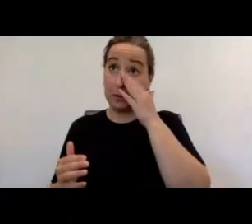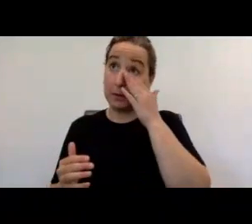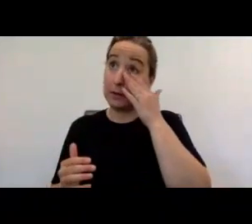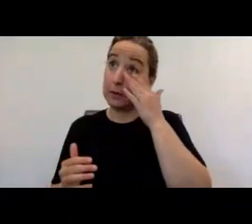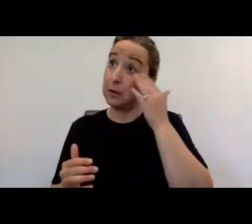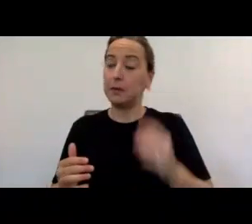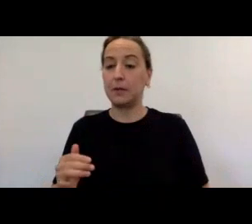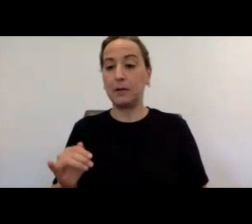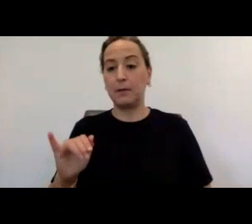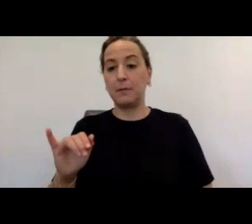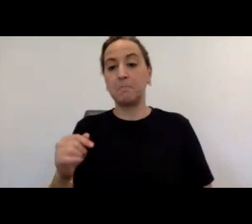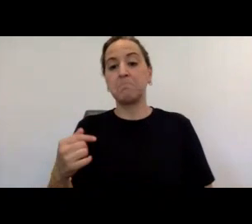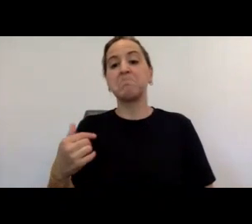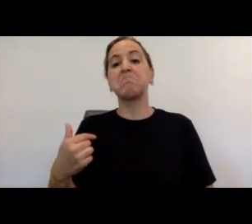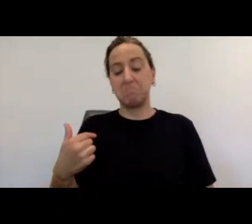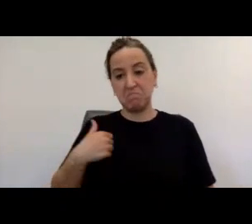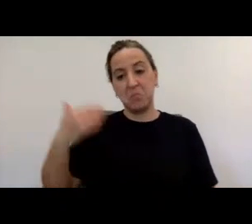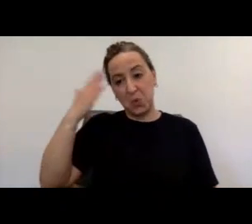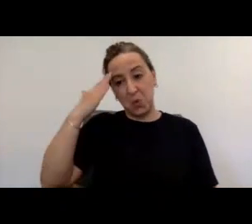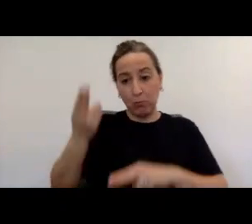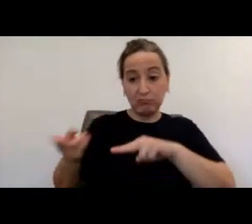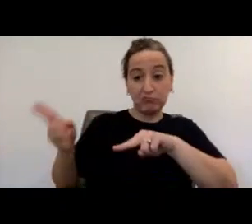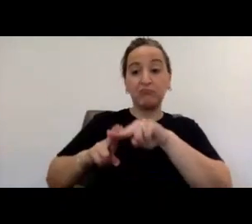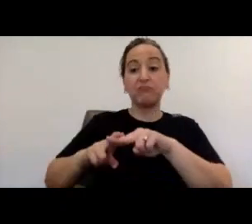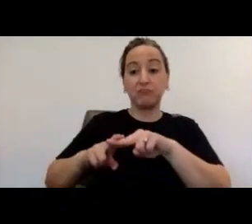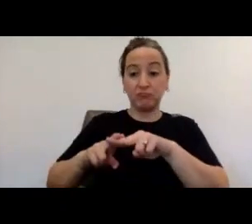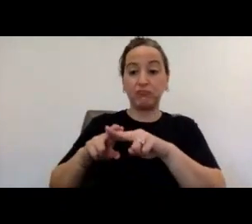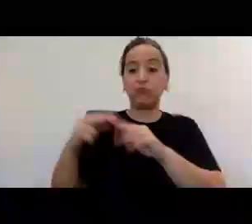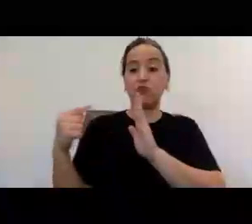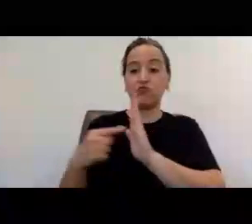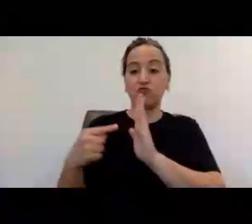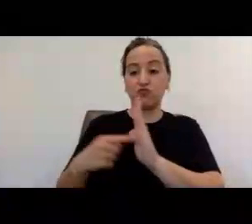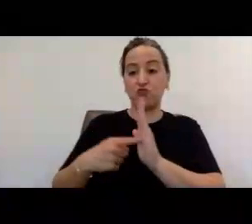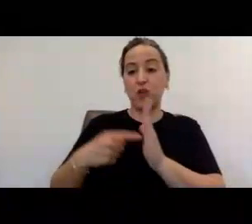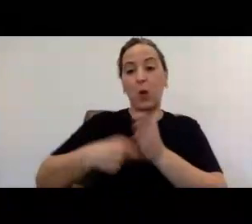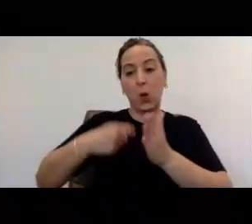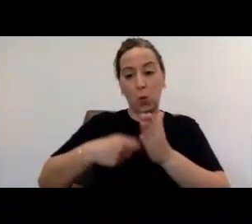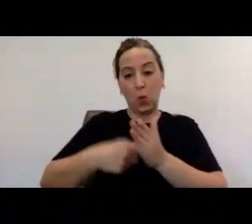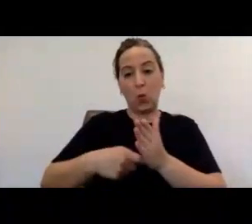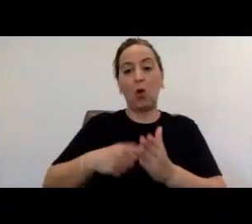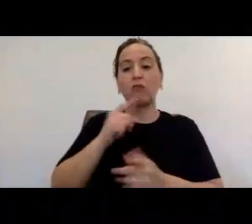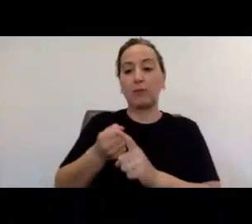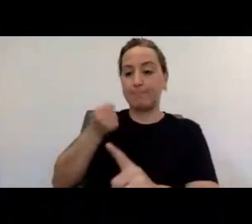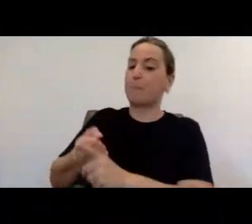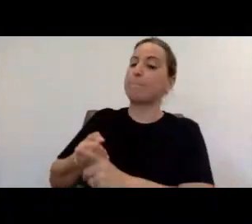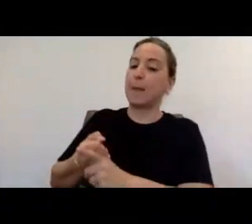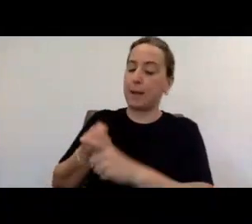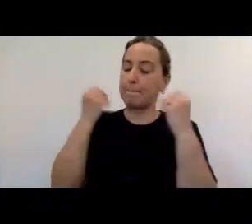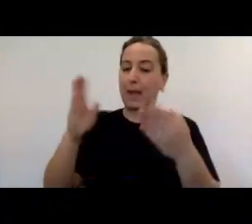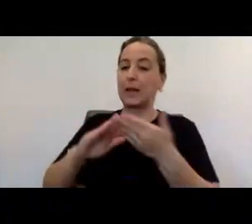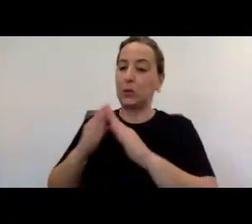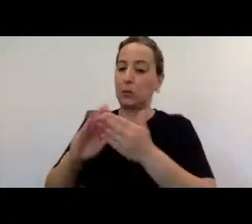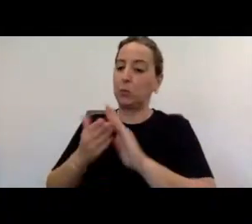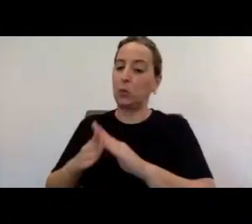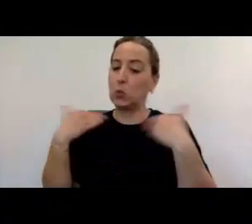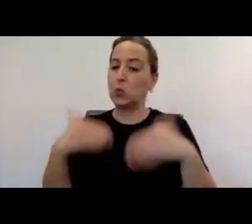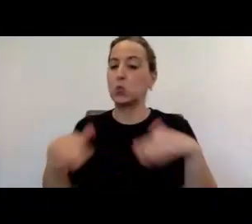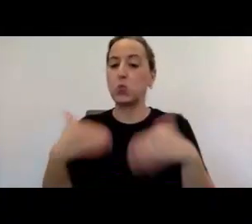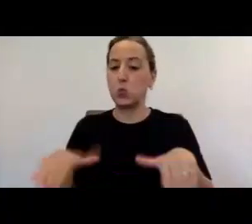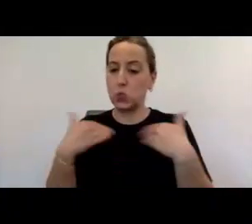I know that the increase in rental costs has impacted a lot of communities pretty significantly, and